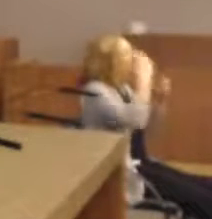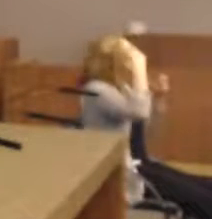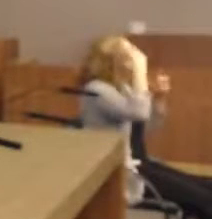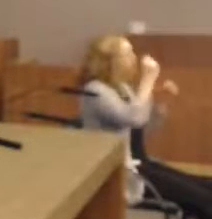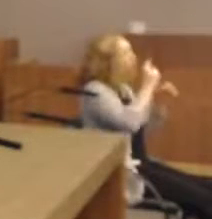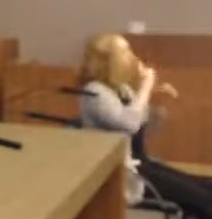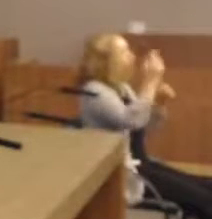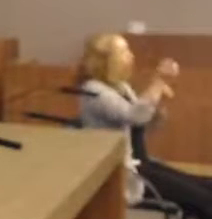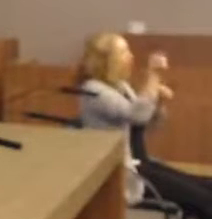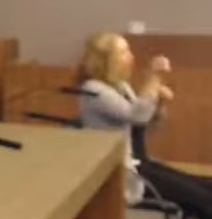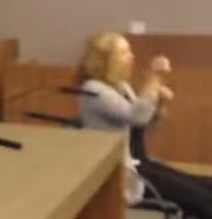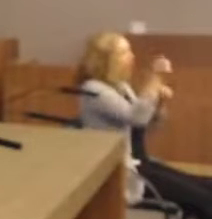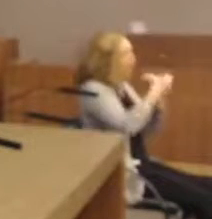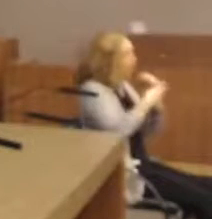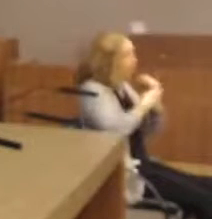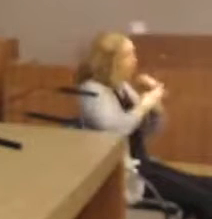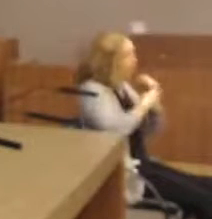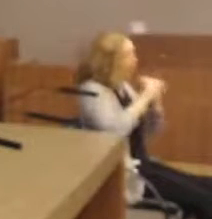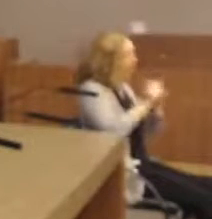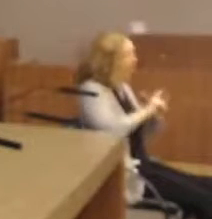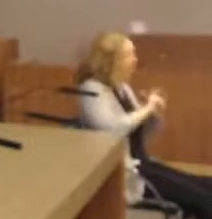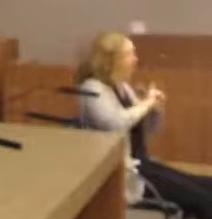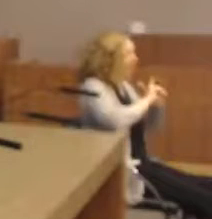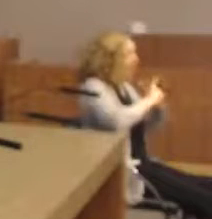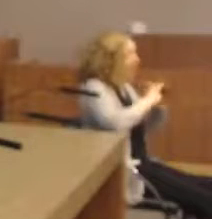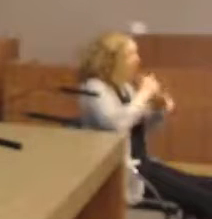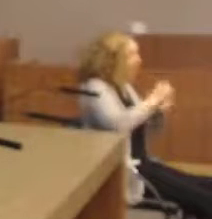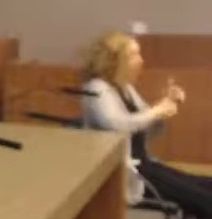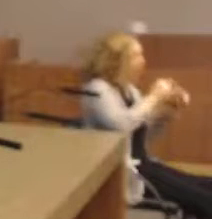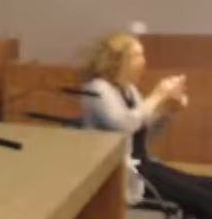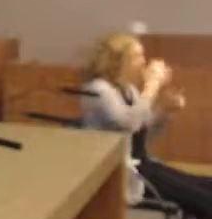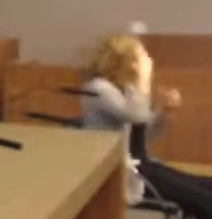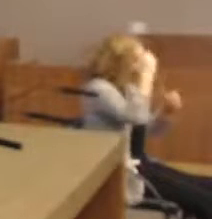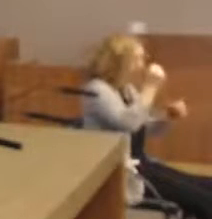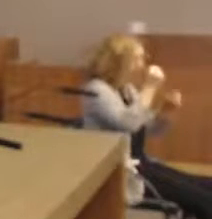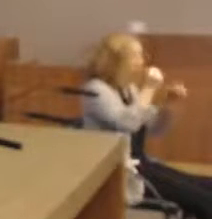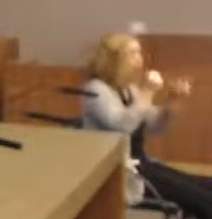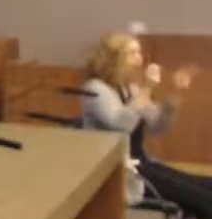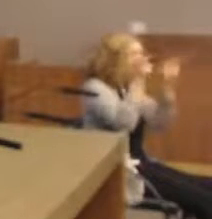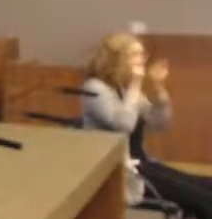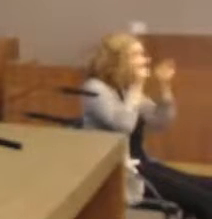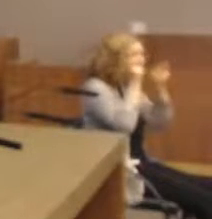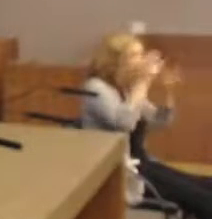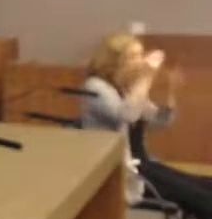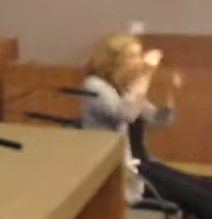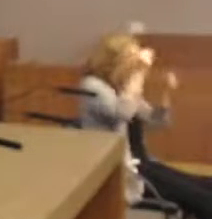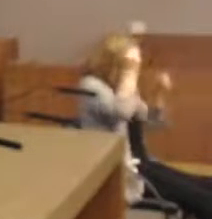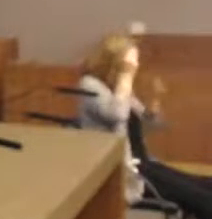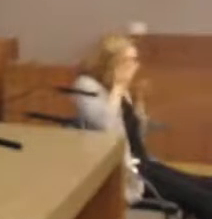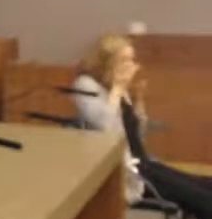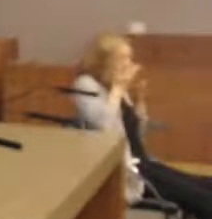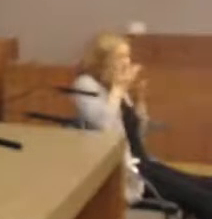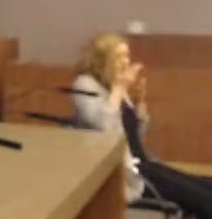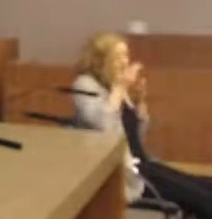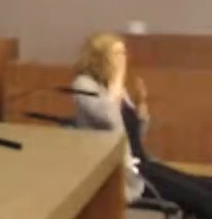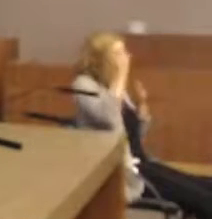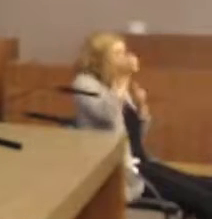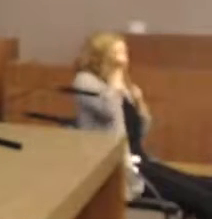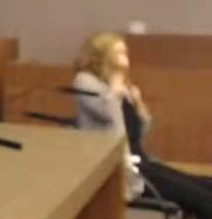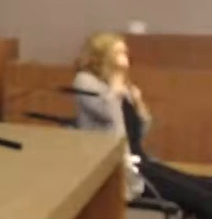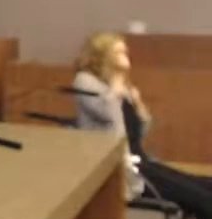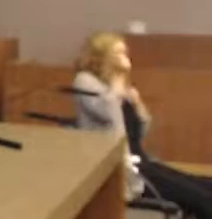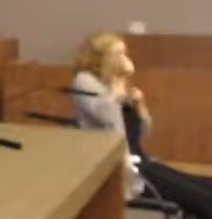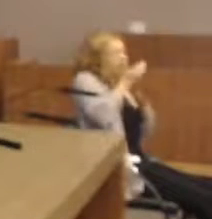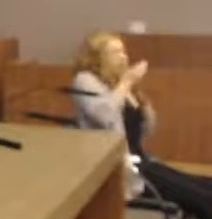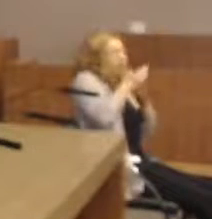are held and stored. So it's the beginning process of memory. You're taking in information, and that information is going to hold for a little while